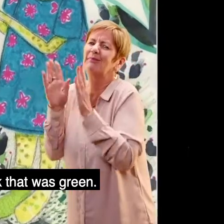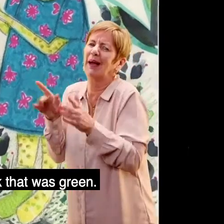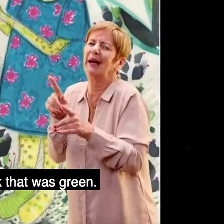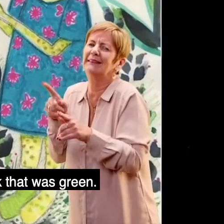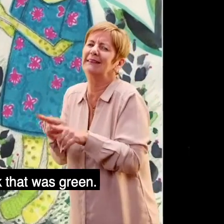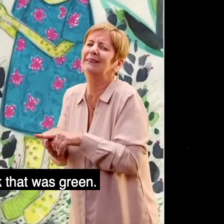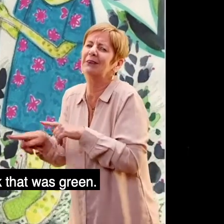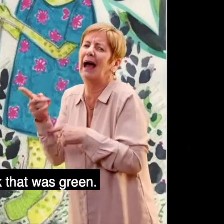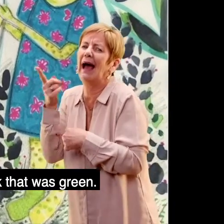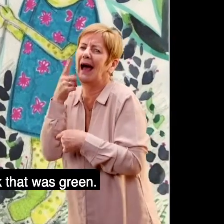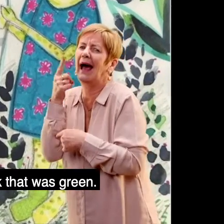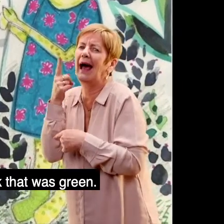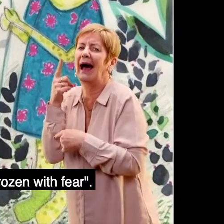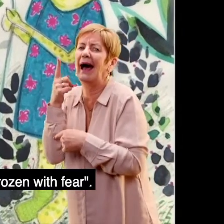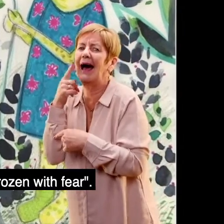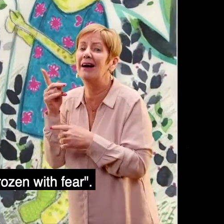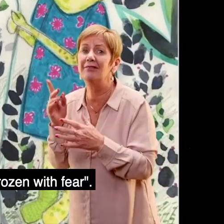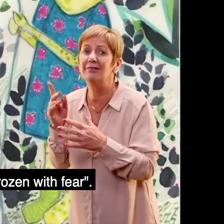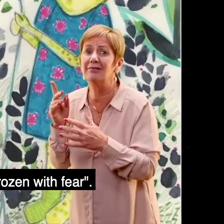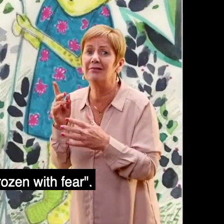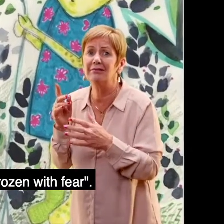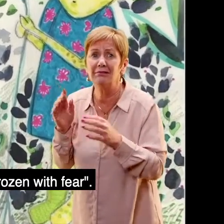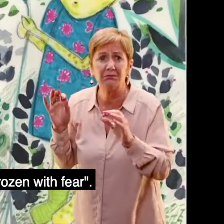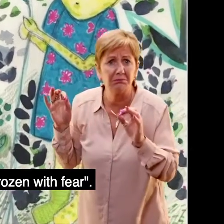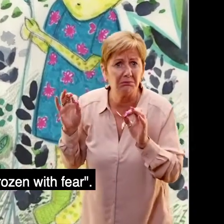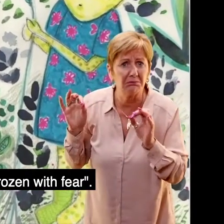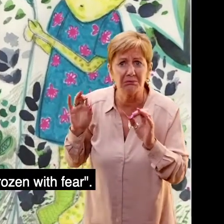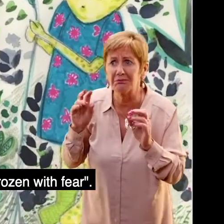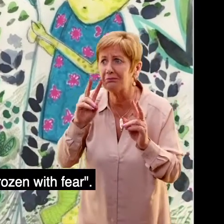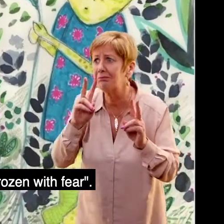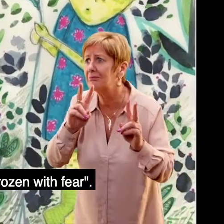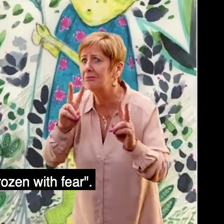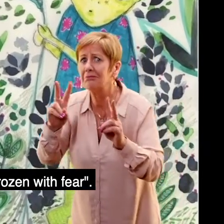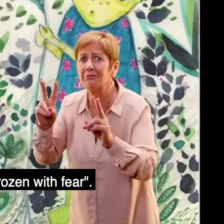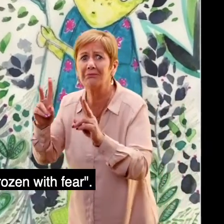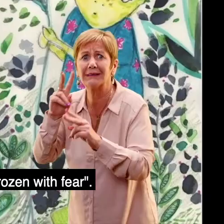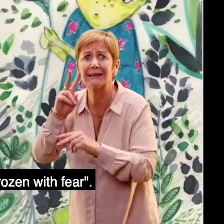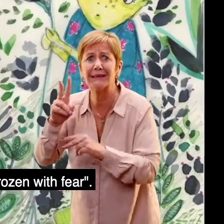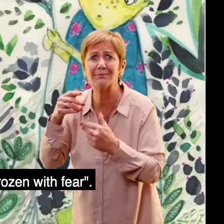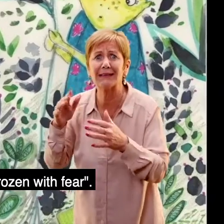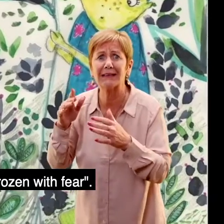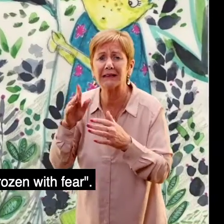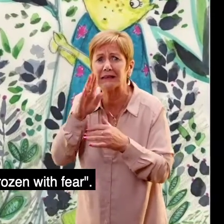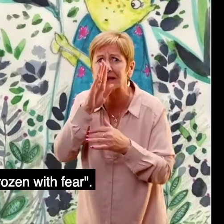green. She's more scared than me. I'm frozen with fear.